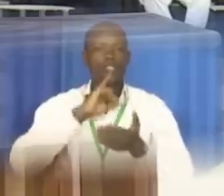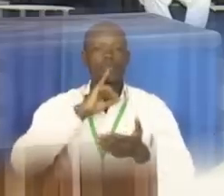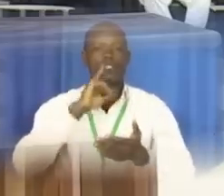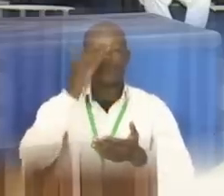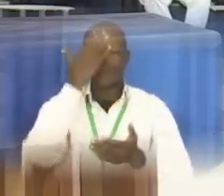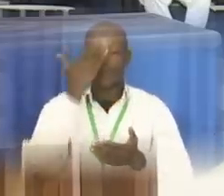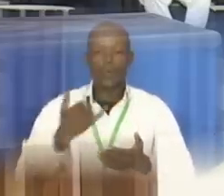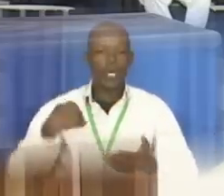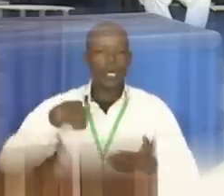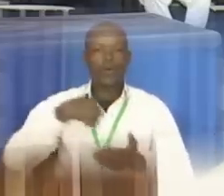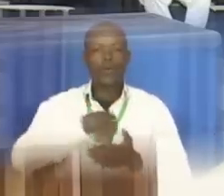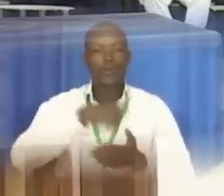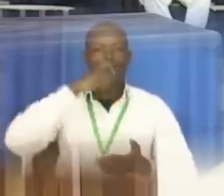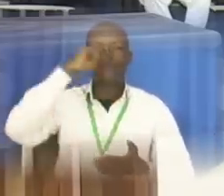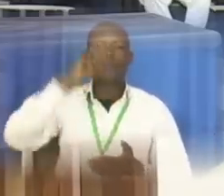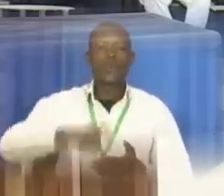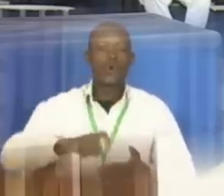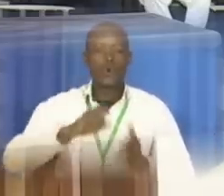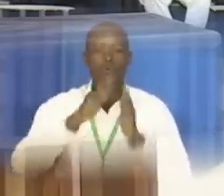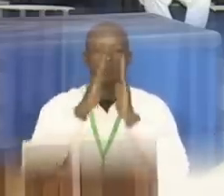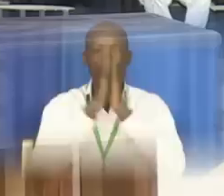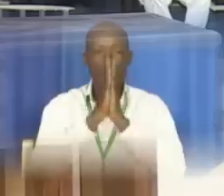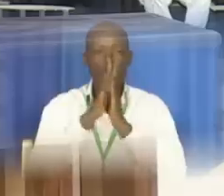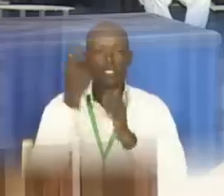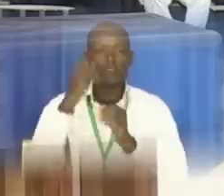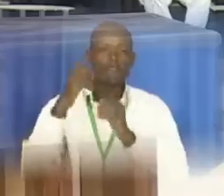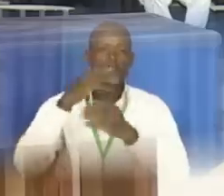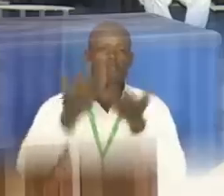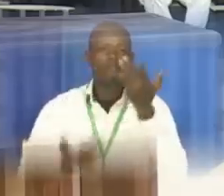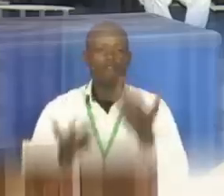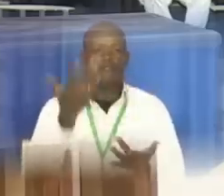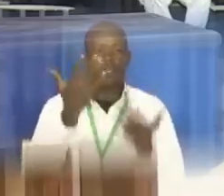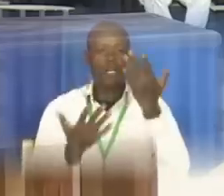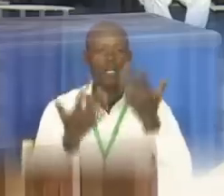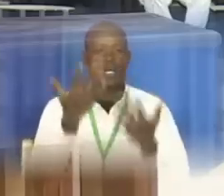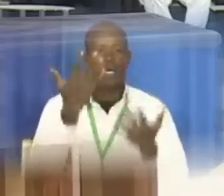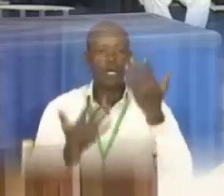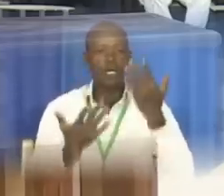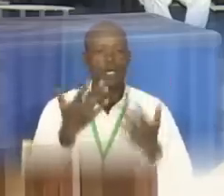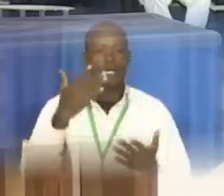It says the fire, the flood that we saw in